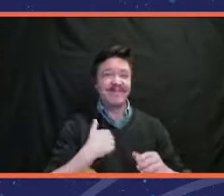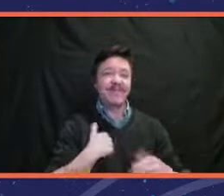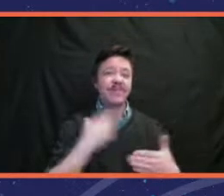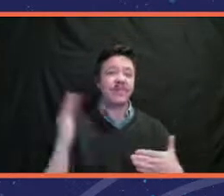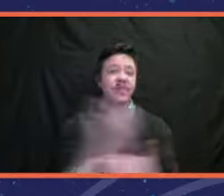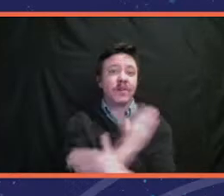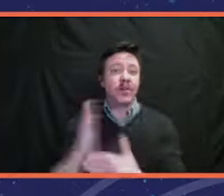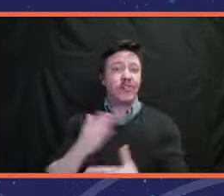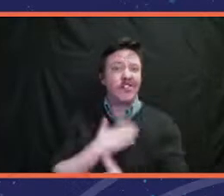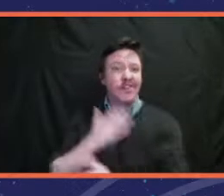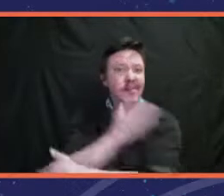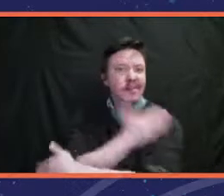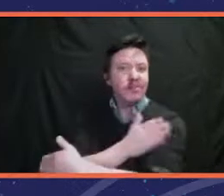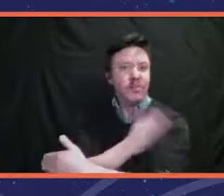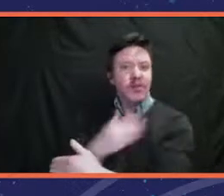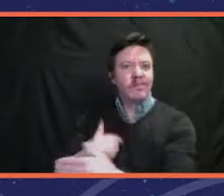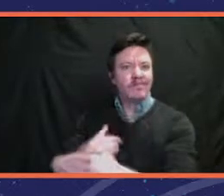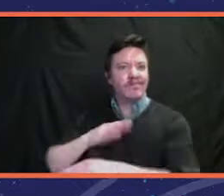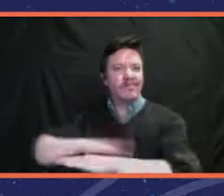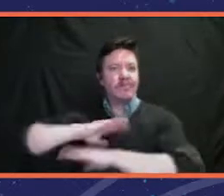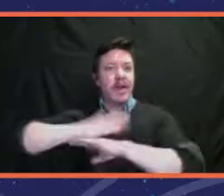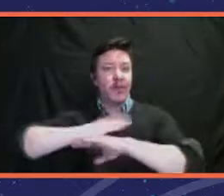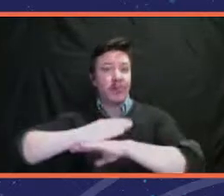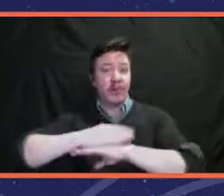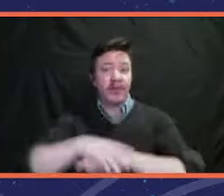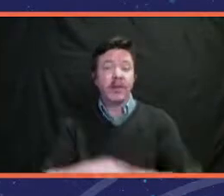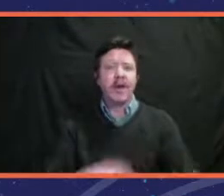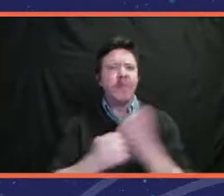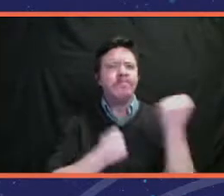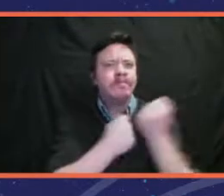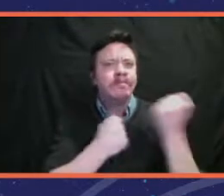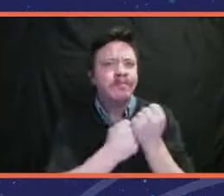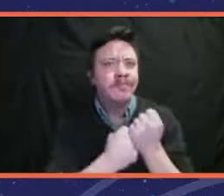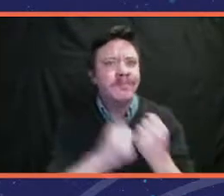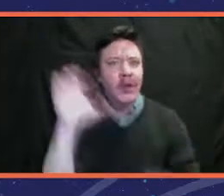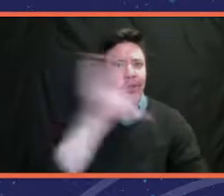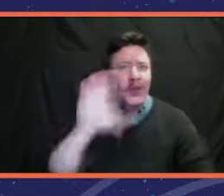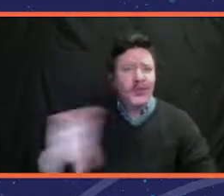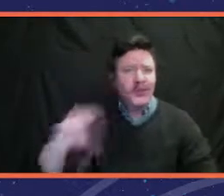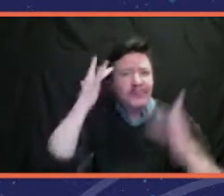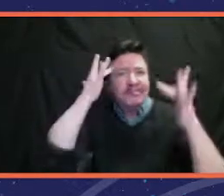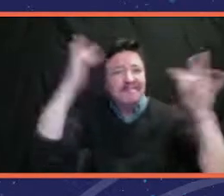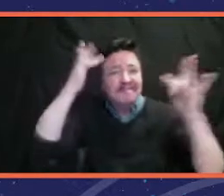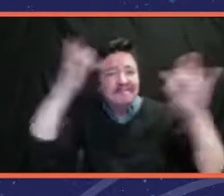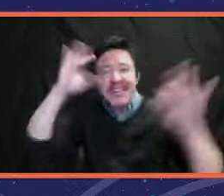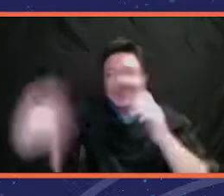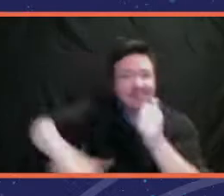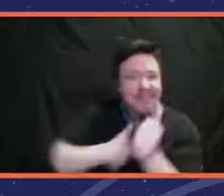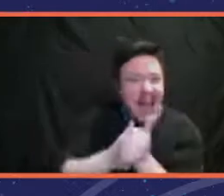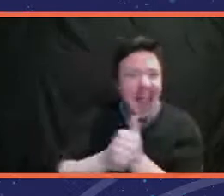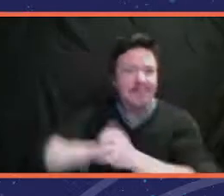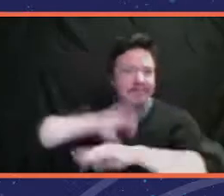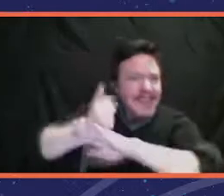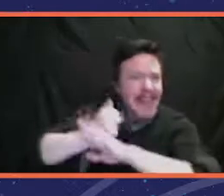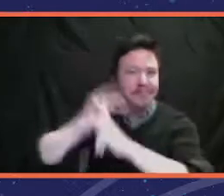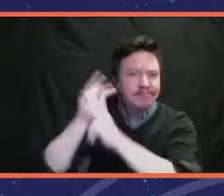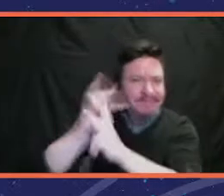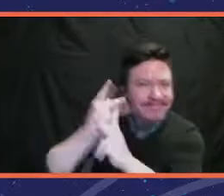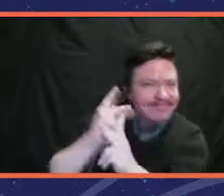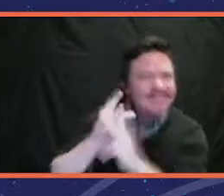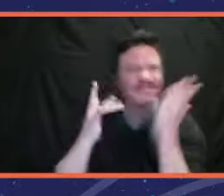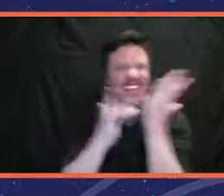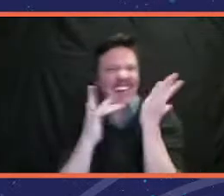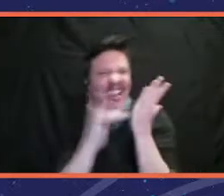computer. Oh, and big shout out to the Zoom wizards behind the scenes making everything move seamlessly.